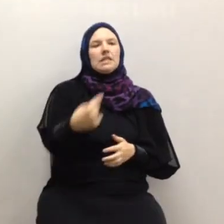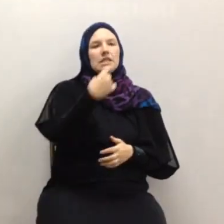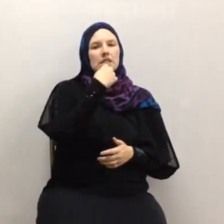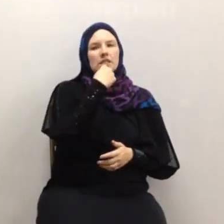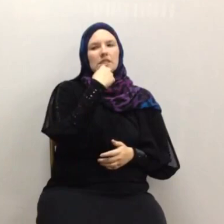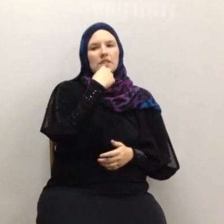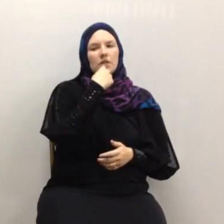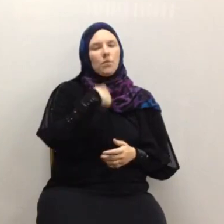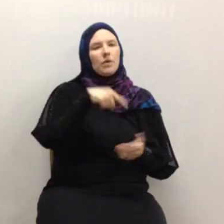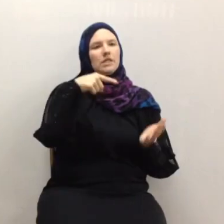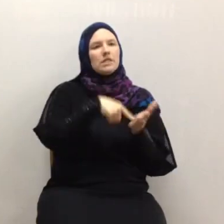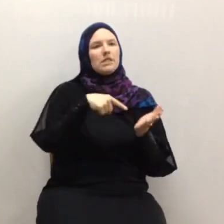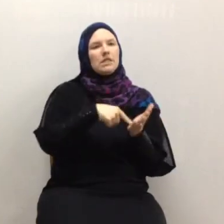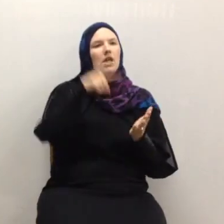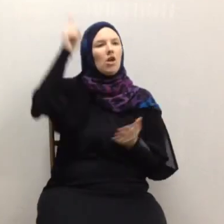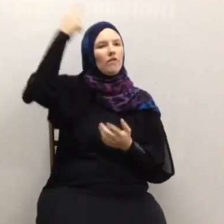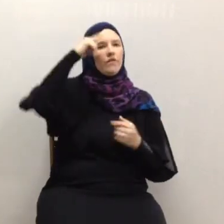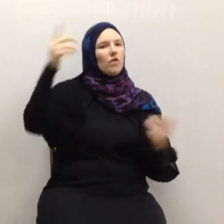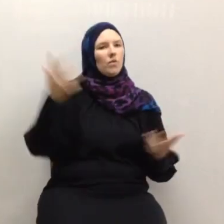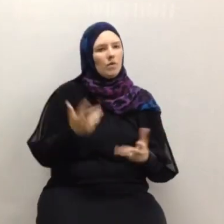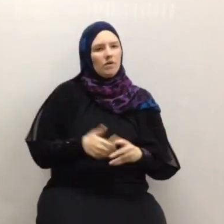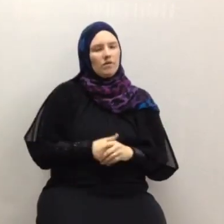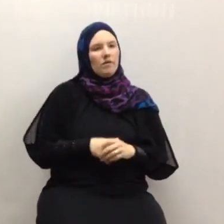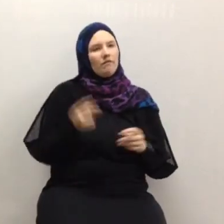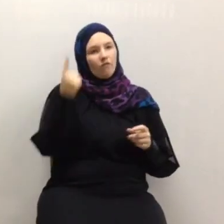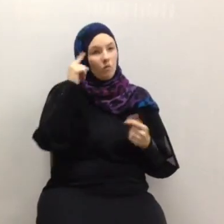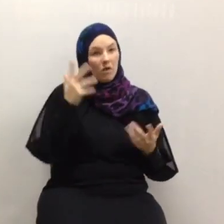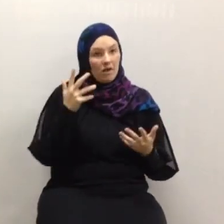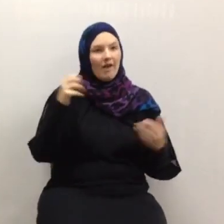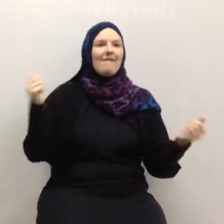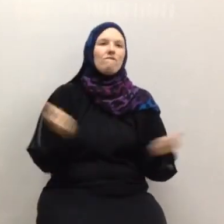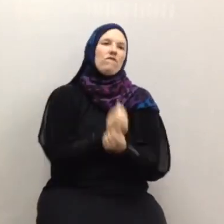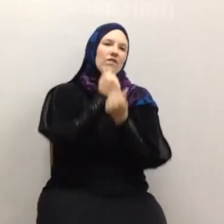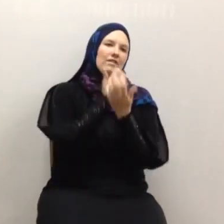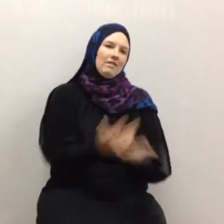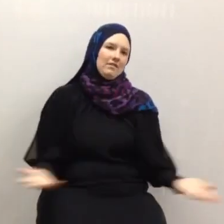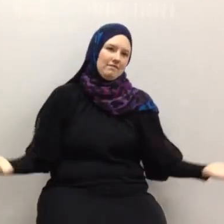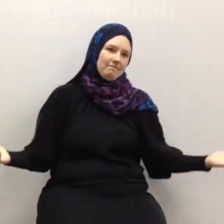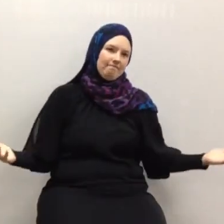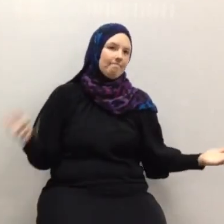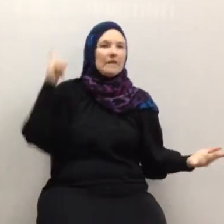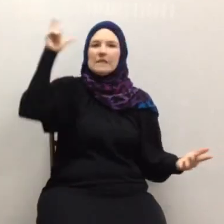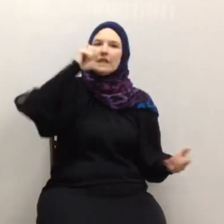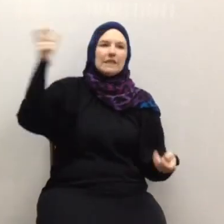are indebted to Allah for everything. He doesn't give us just life.